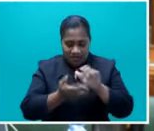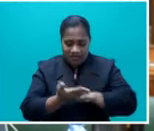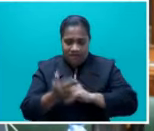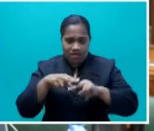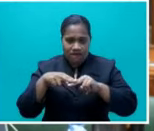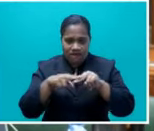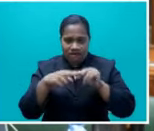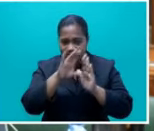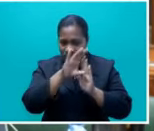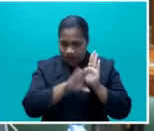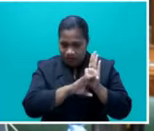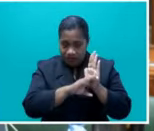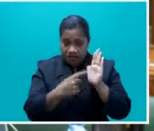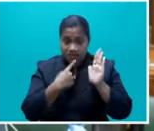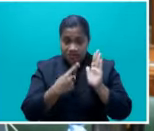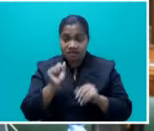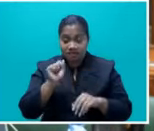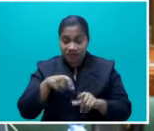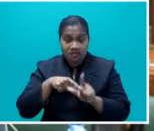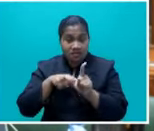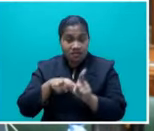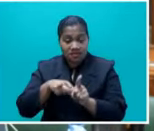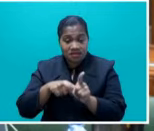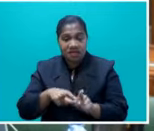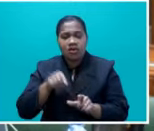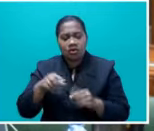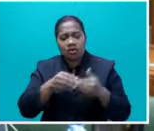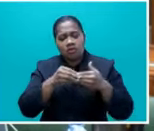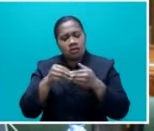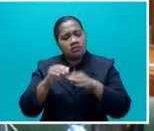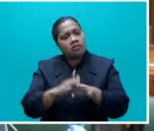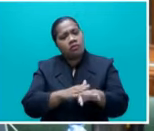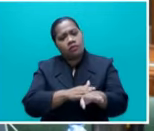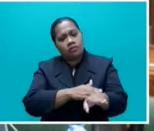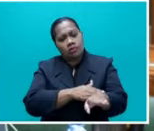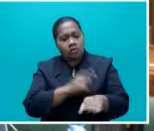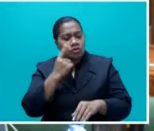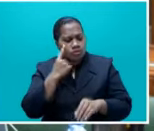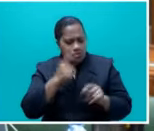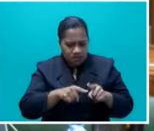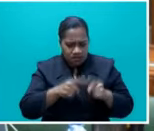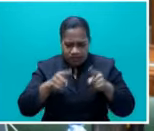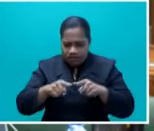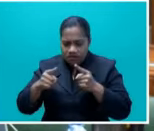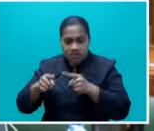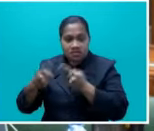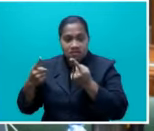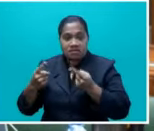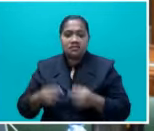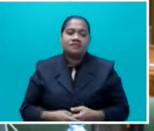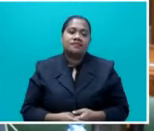He went on to state that although young, he had been in leadership long enough to see the difference between the